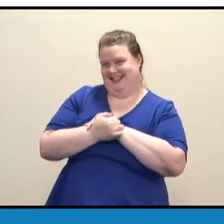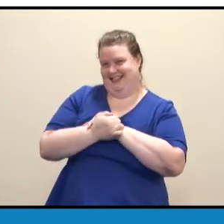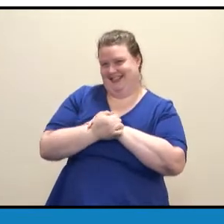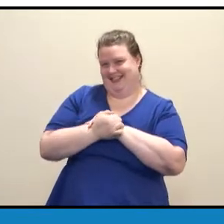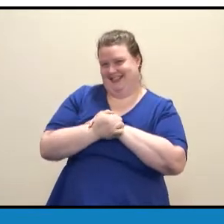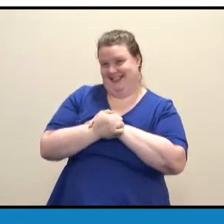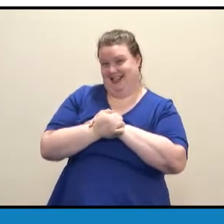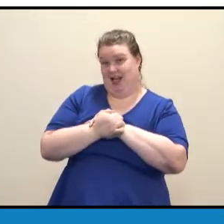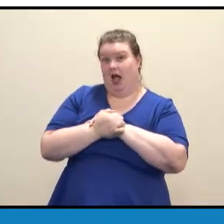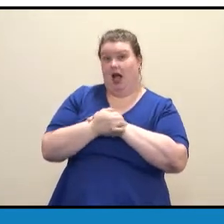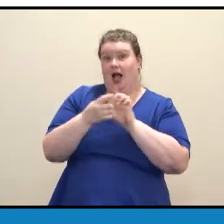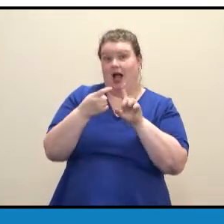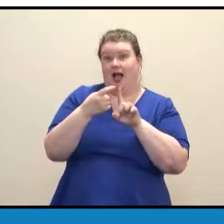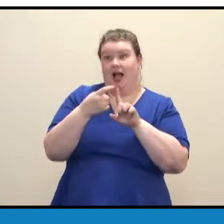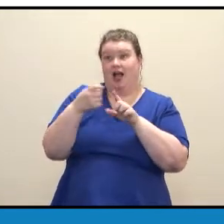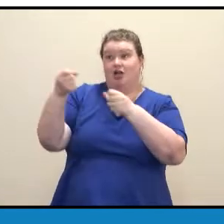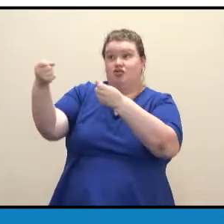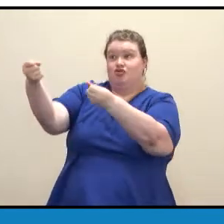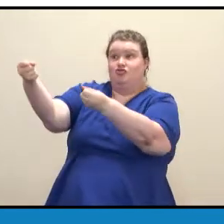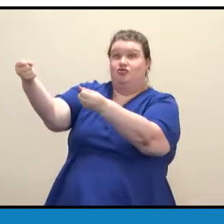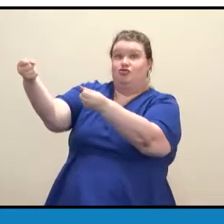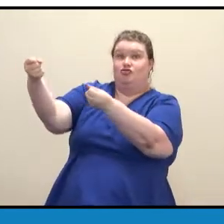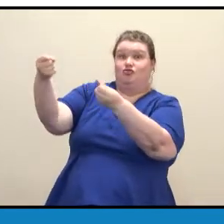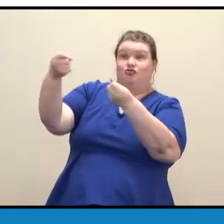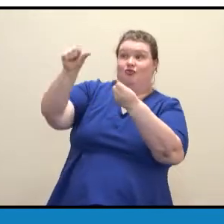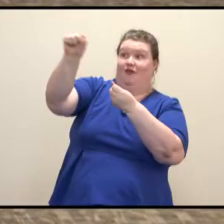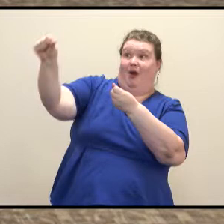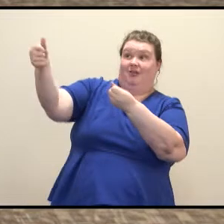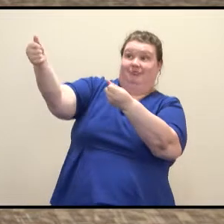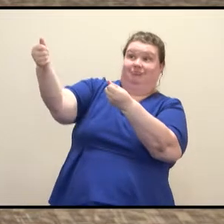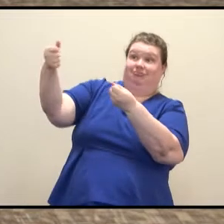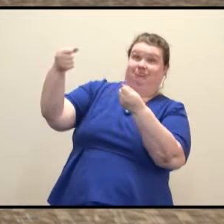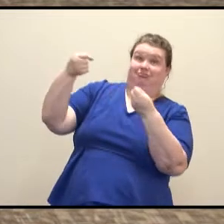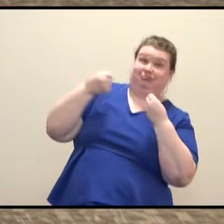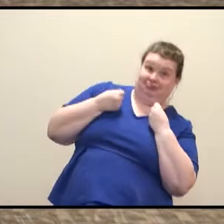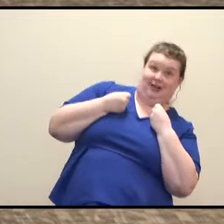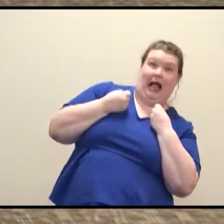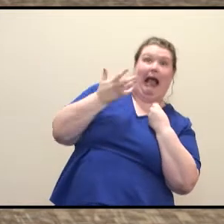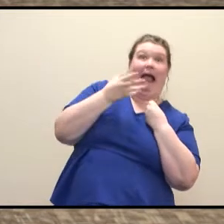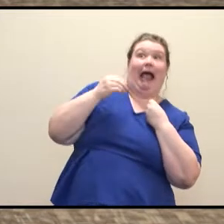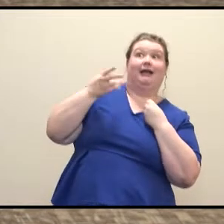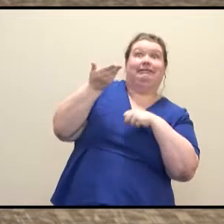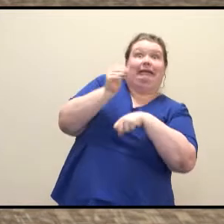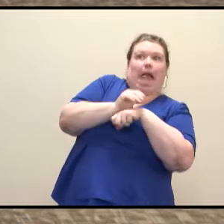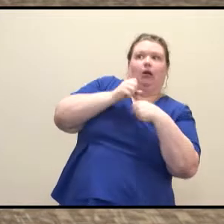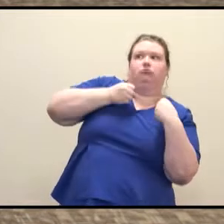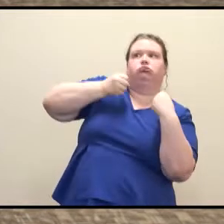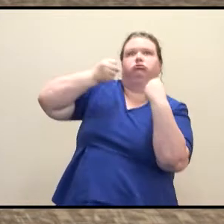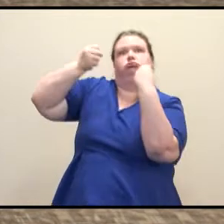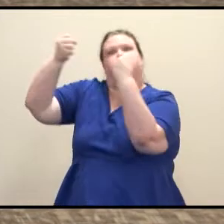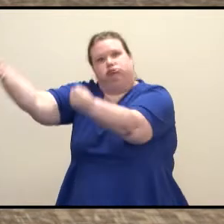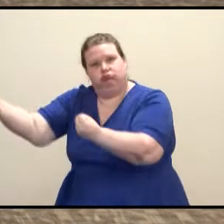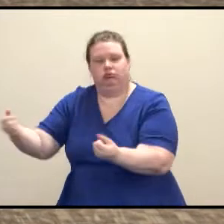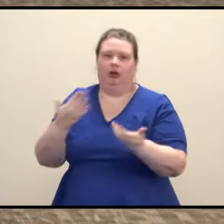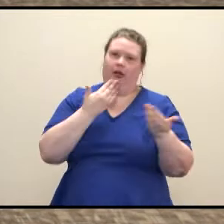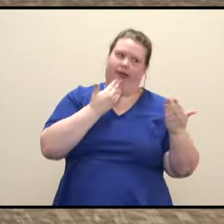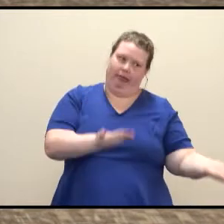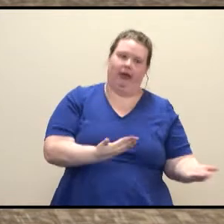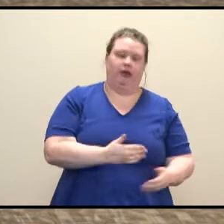who traveled here from Austin and is heading back tonight, so we appreciate you taking the time to be here with